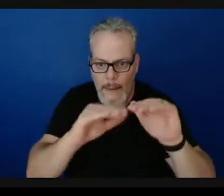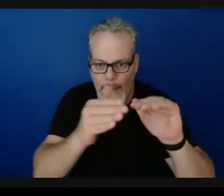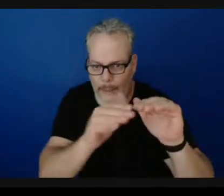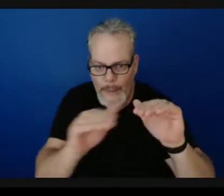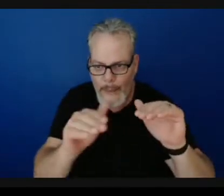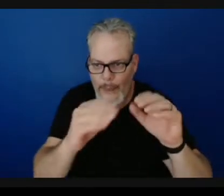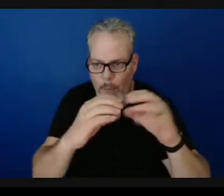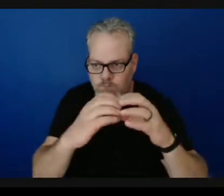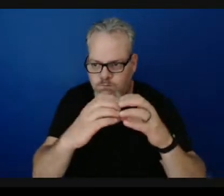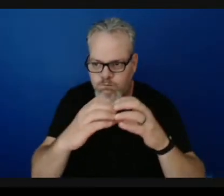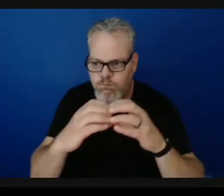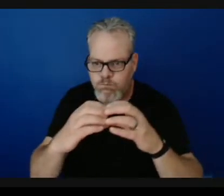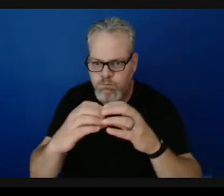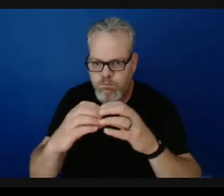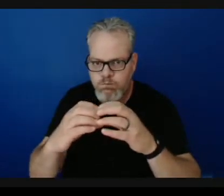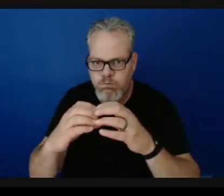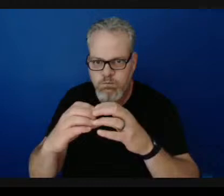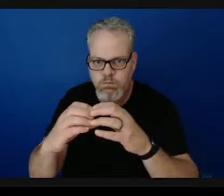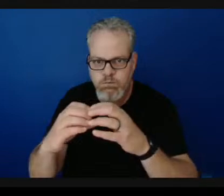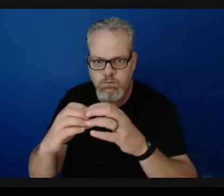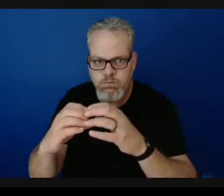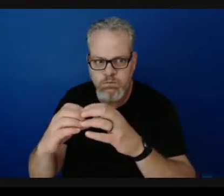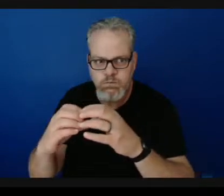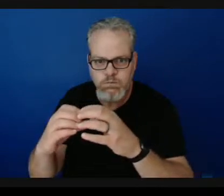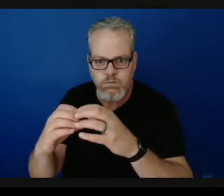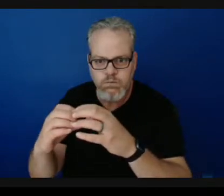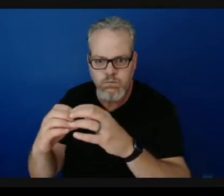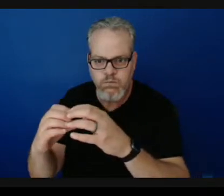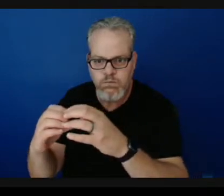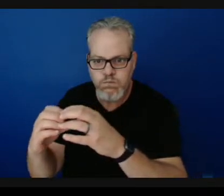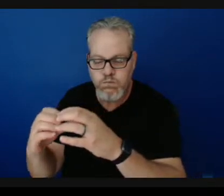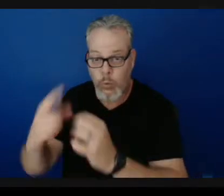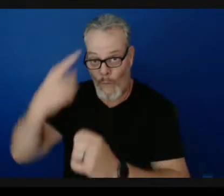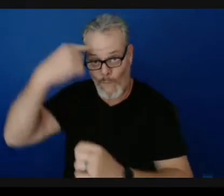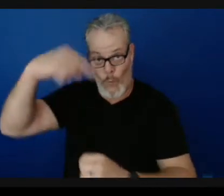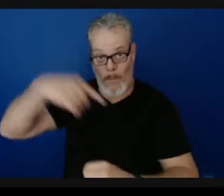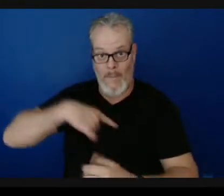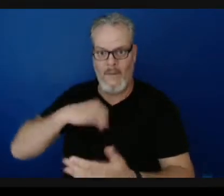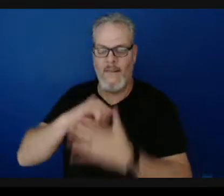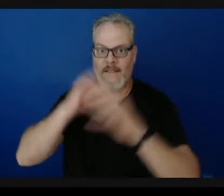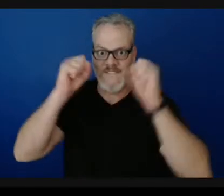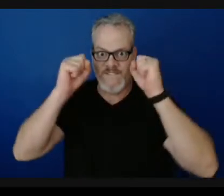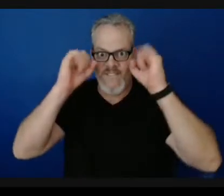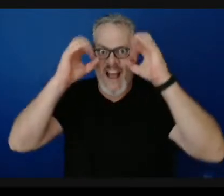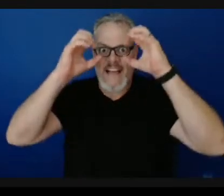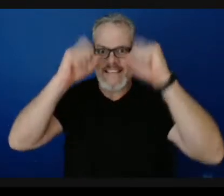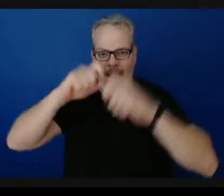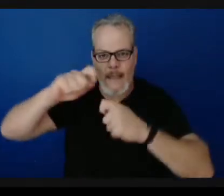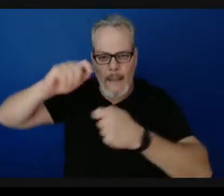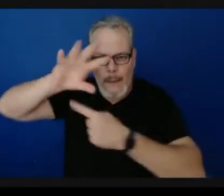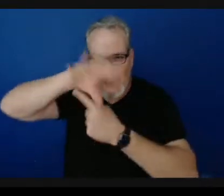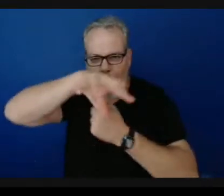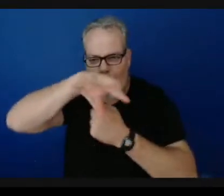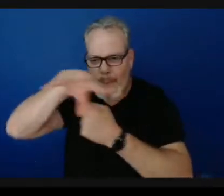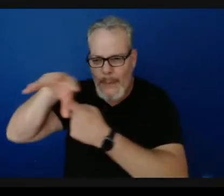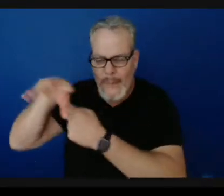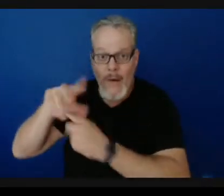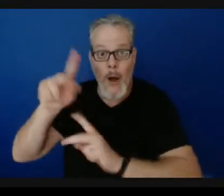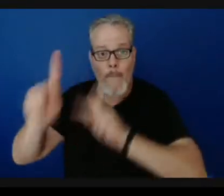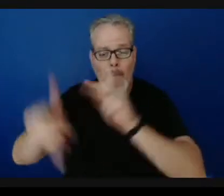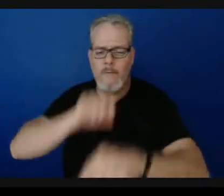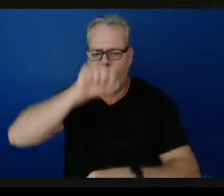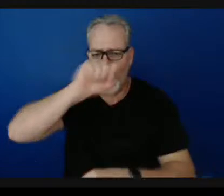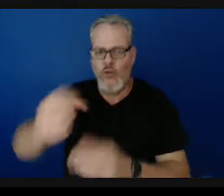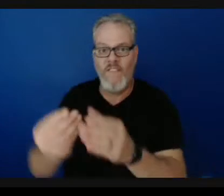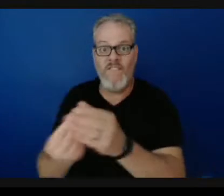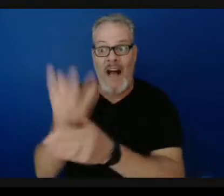down. This is one of the most fascinating parts for us to be out there filming. I know that everybody loves the fountains, but for us, we